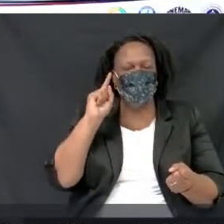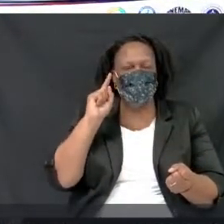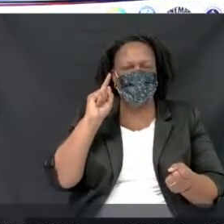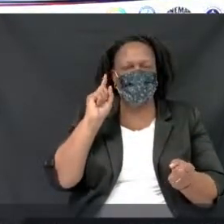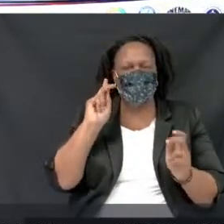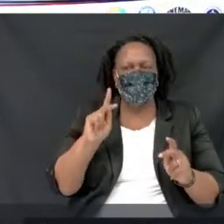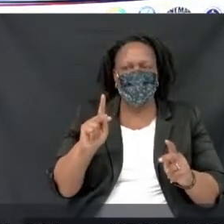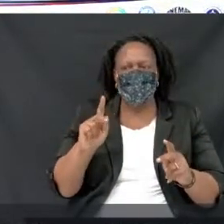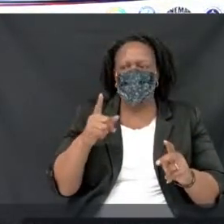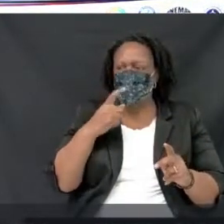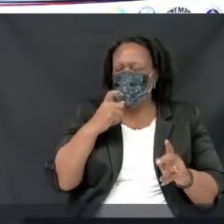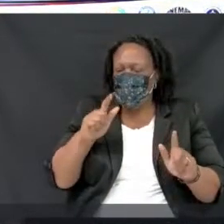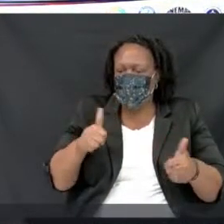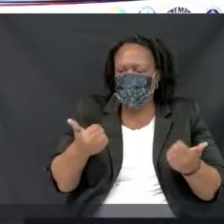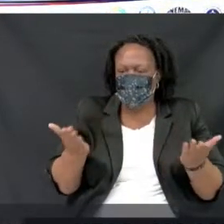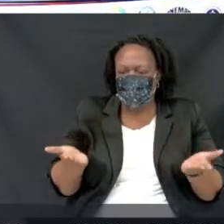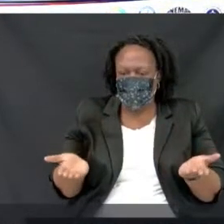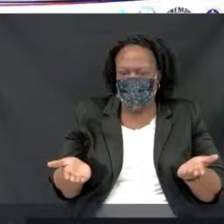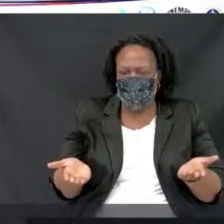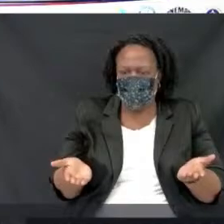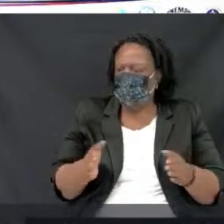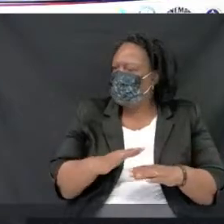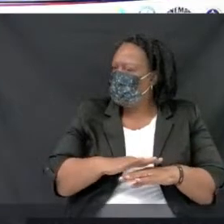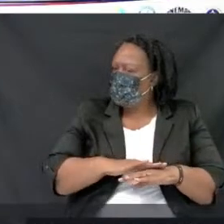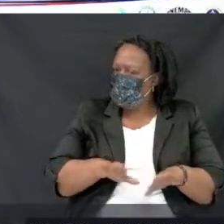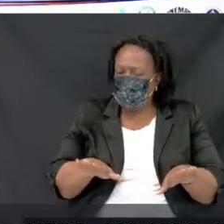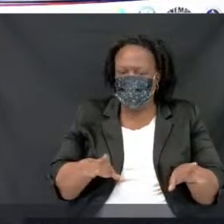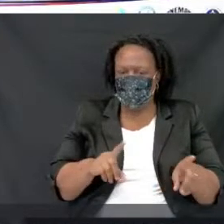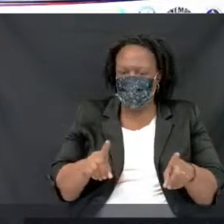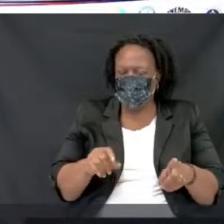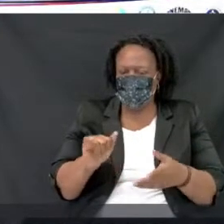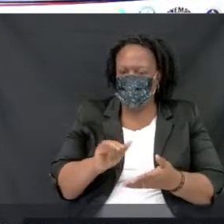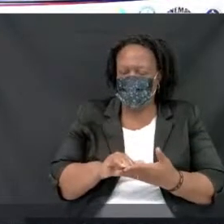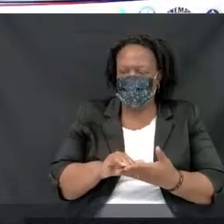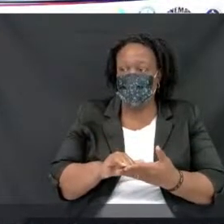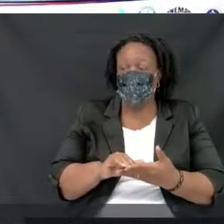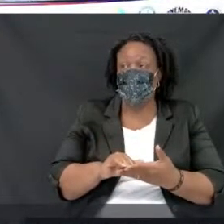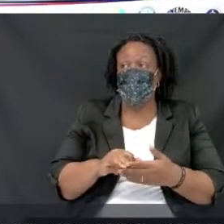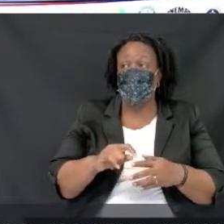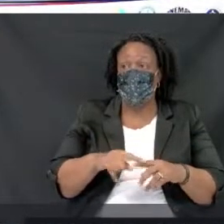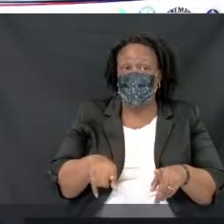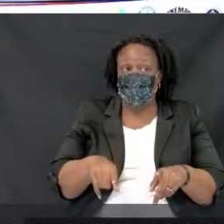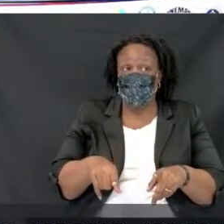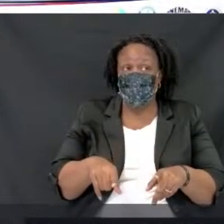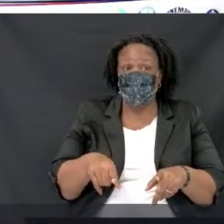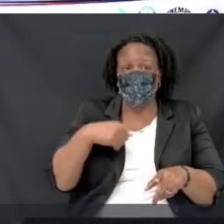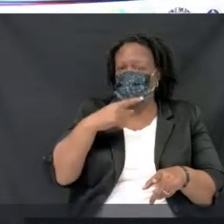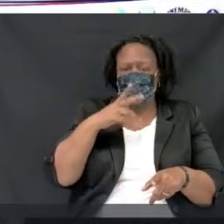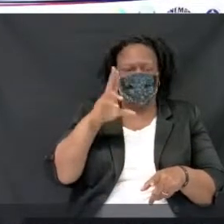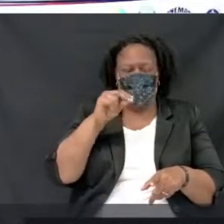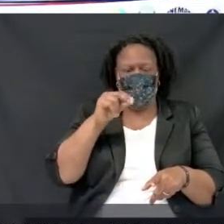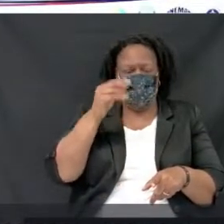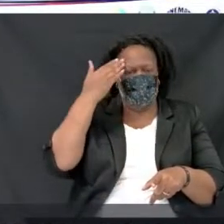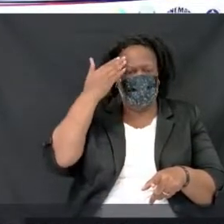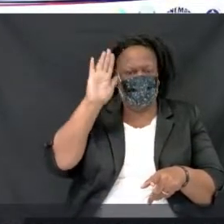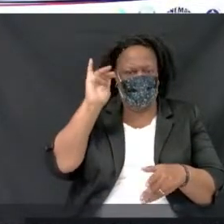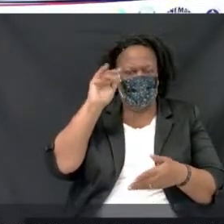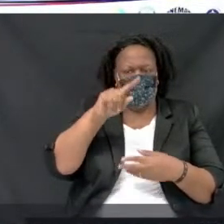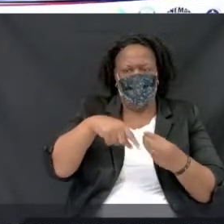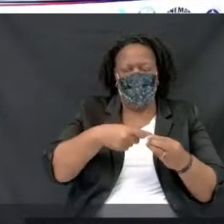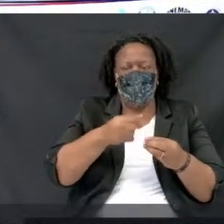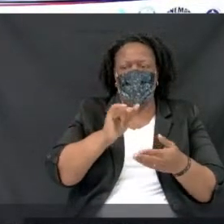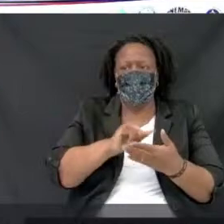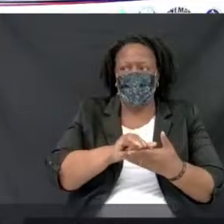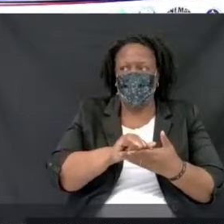So if the hotel has a particular policy, well, we don't know about that. All I know is that a policy has